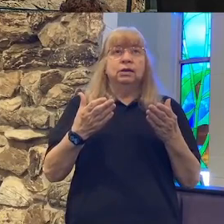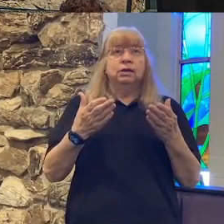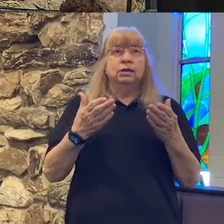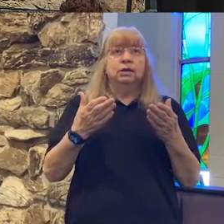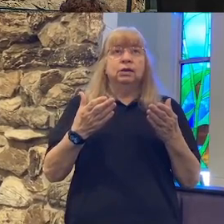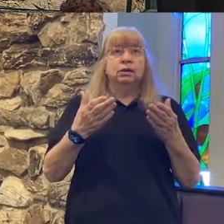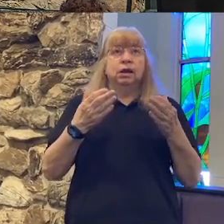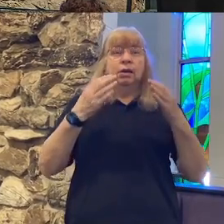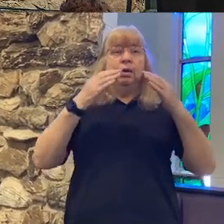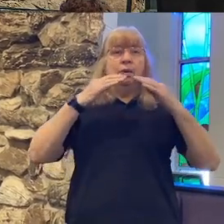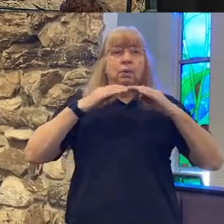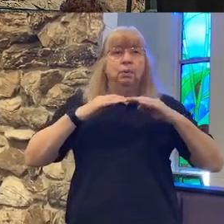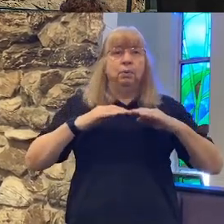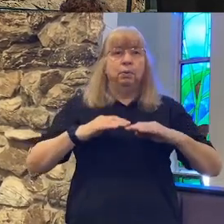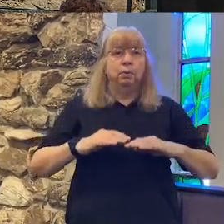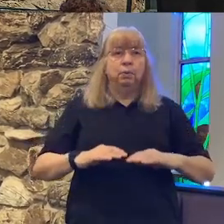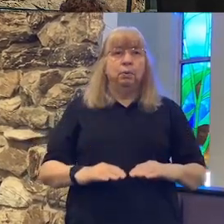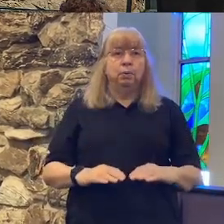and breathing out